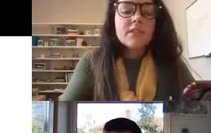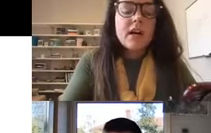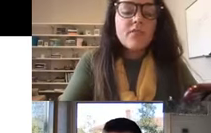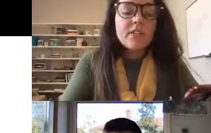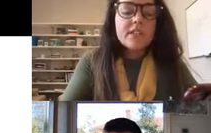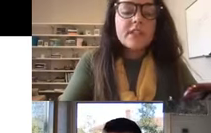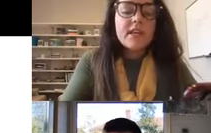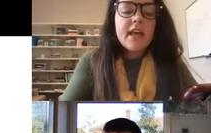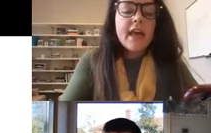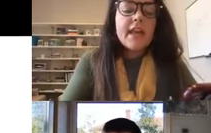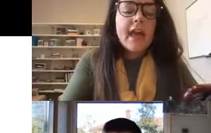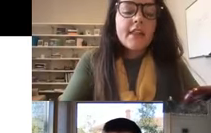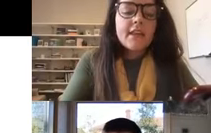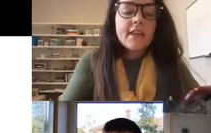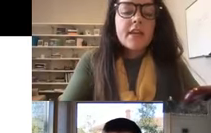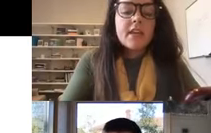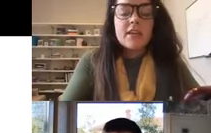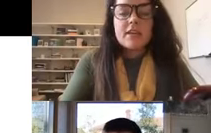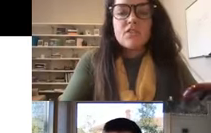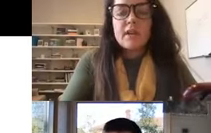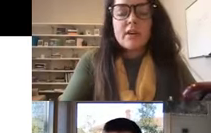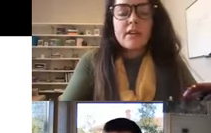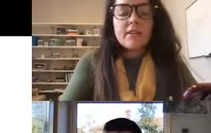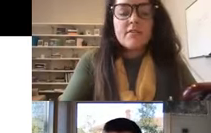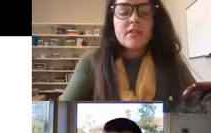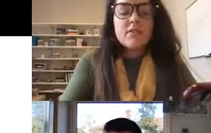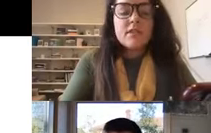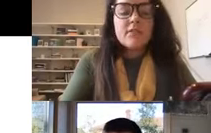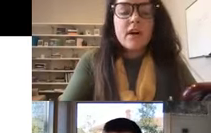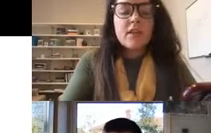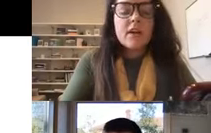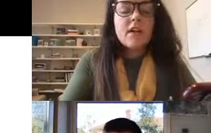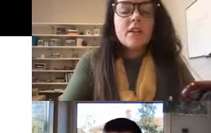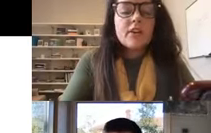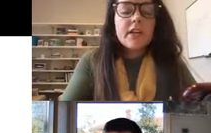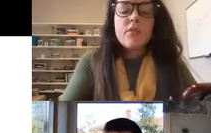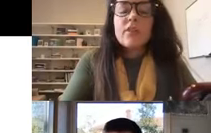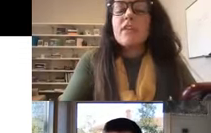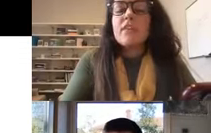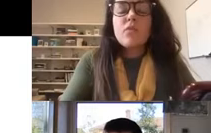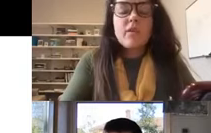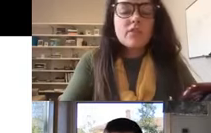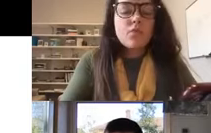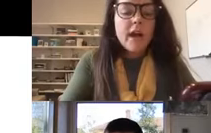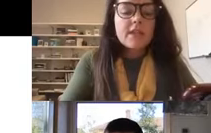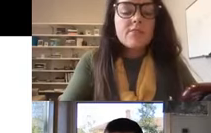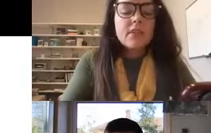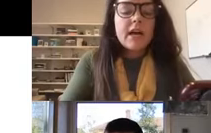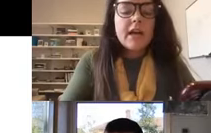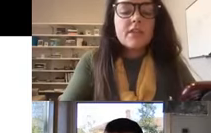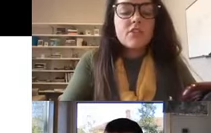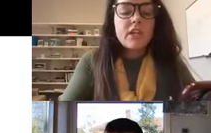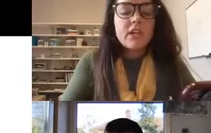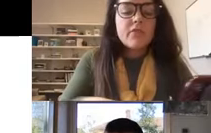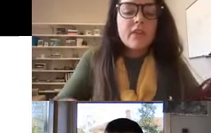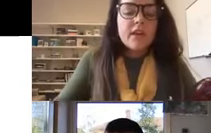the discomforted and alienating experience of students of color learning within the quote, white